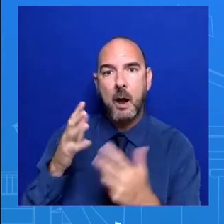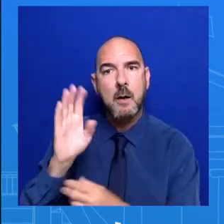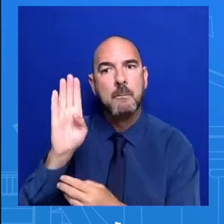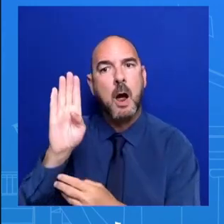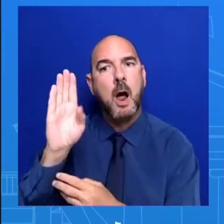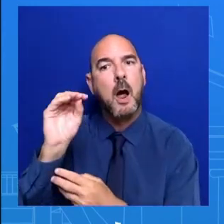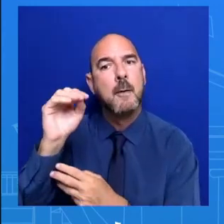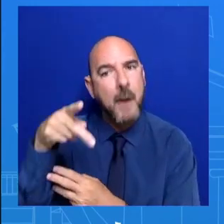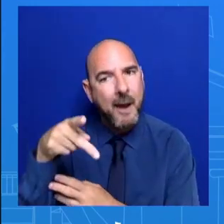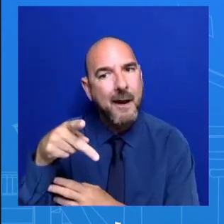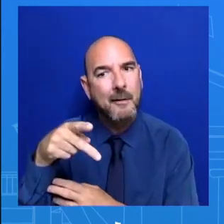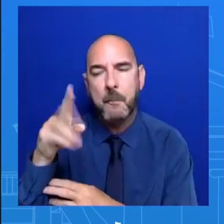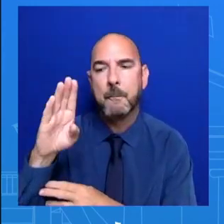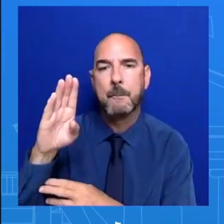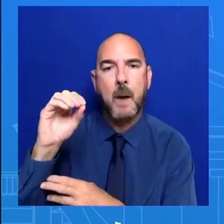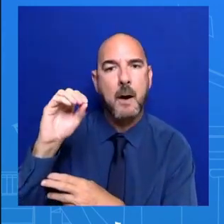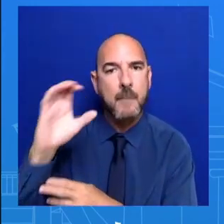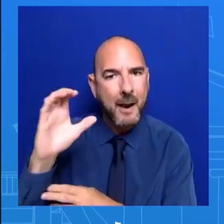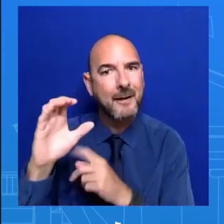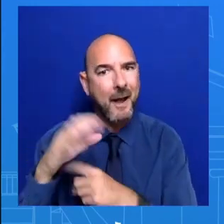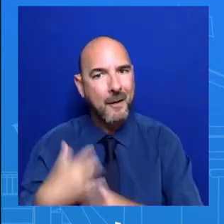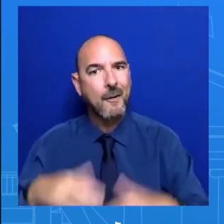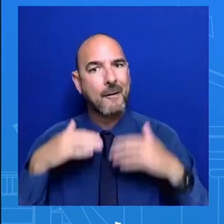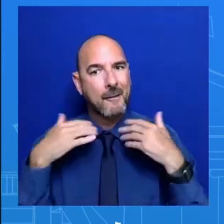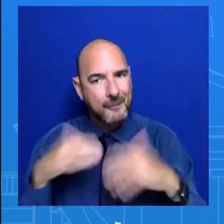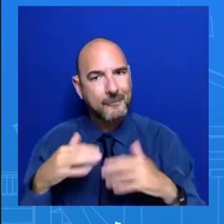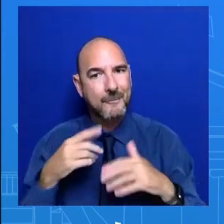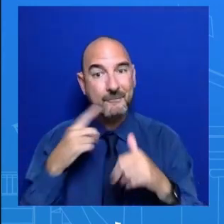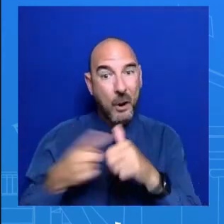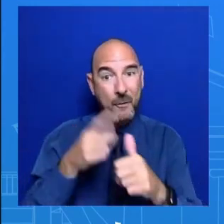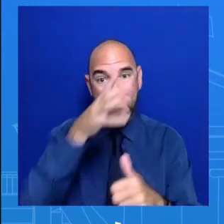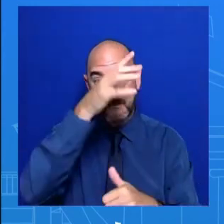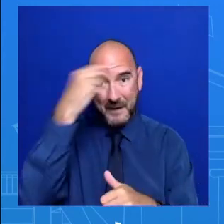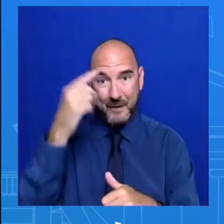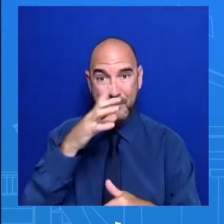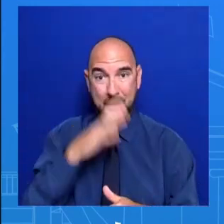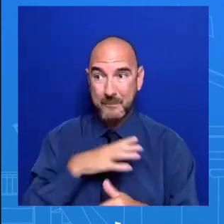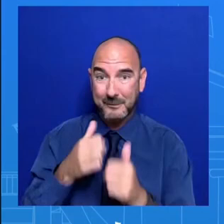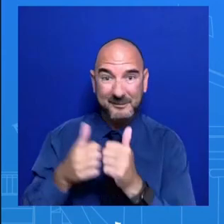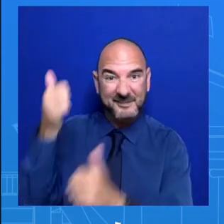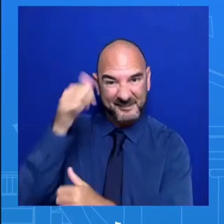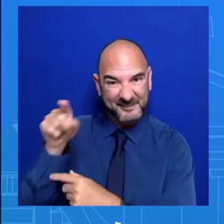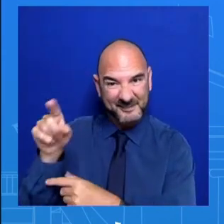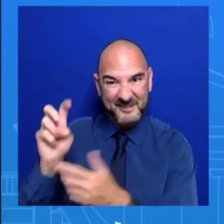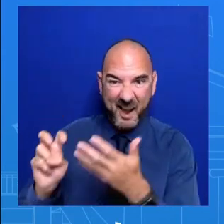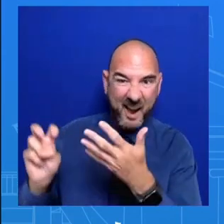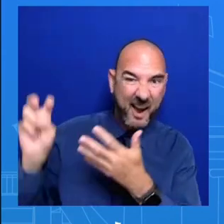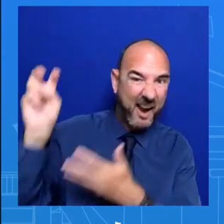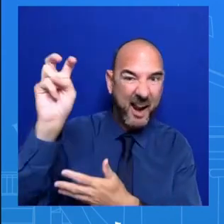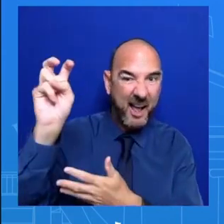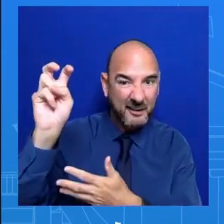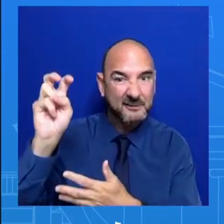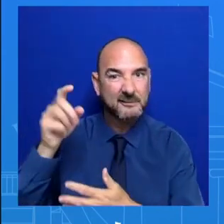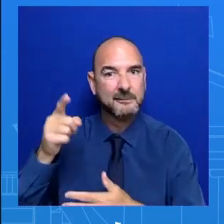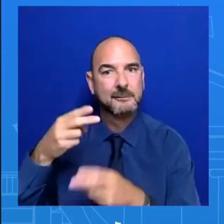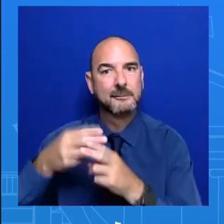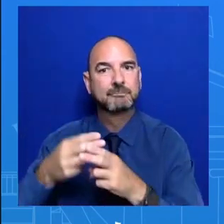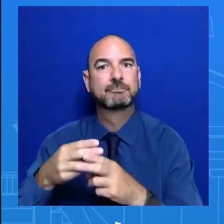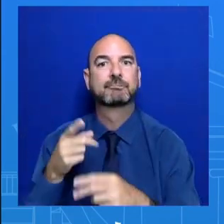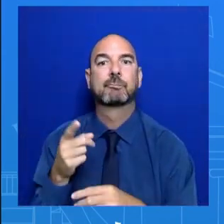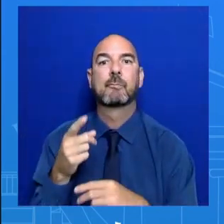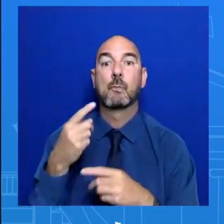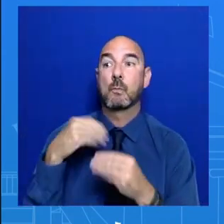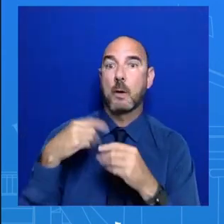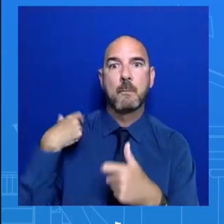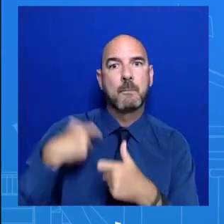black woman to serve on the Supreme Court. We've conferred more Hispanic judges to circuit courts than any previous